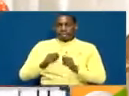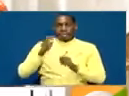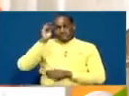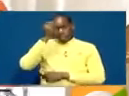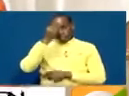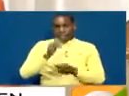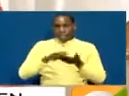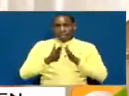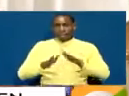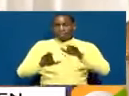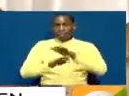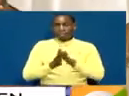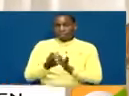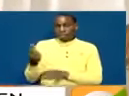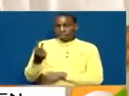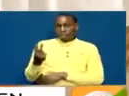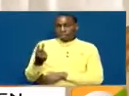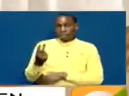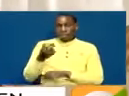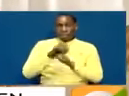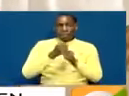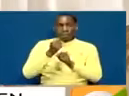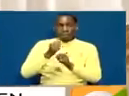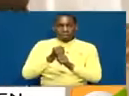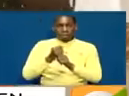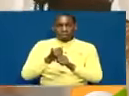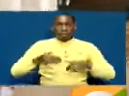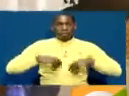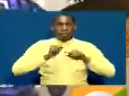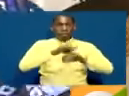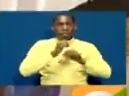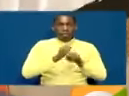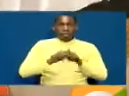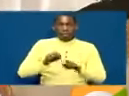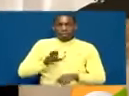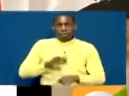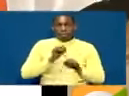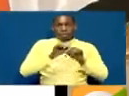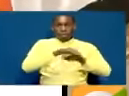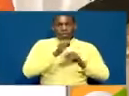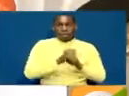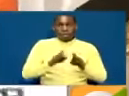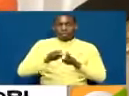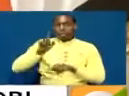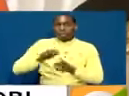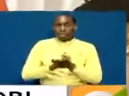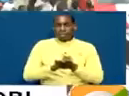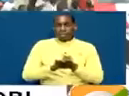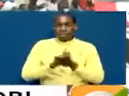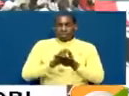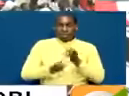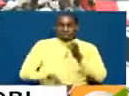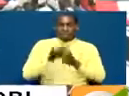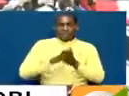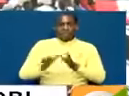Karua kama deputy. Wakitendeza makazi ili vijana wapate makazi na wamama wapate makazi, lazima tuwe productive.